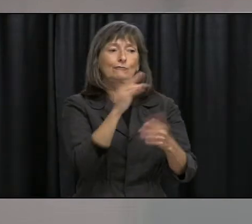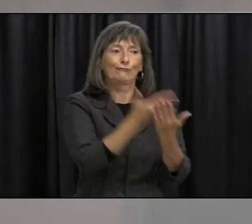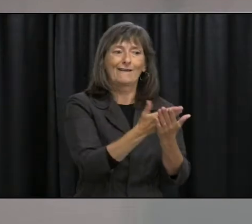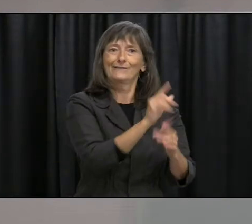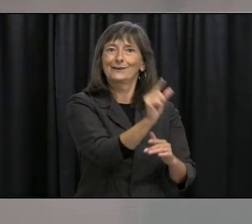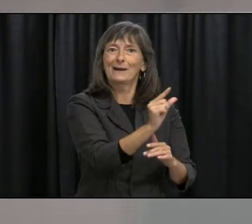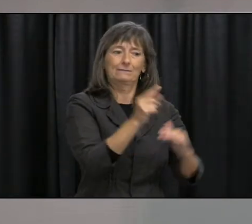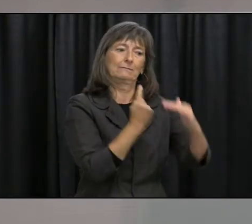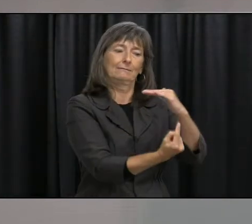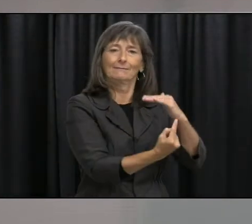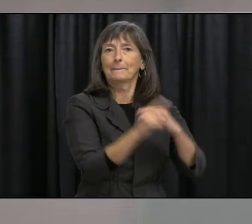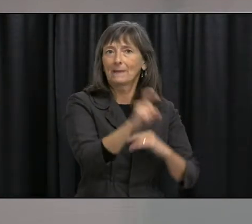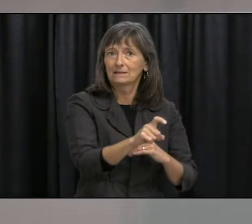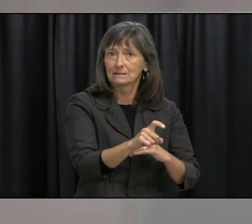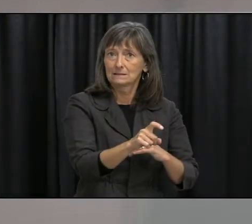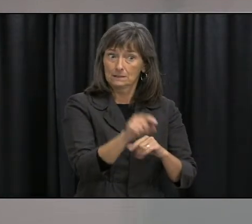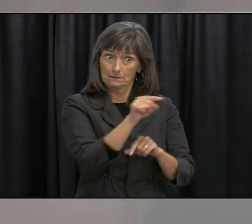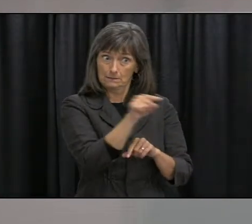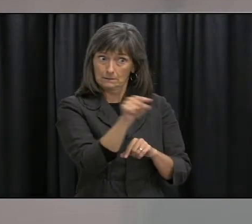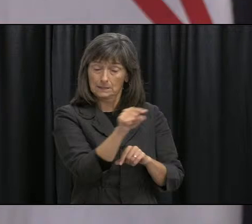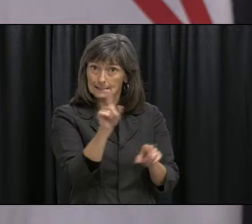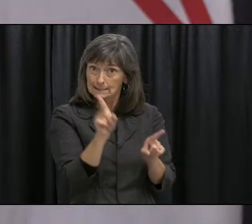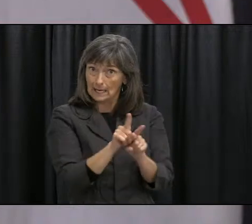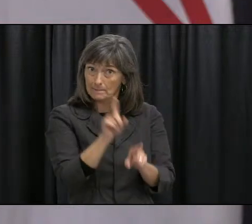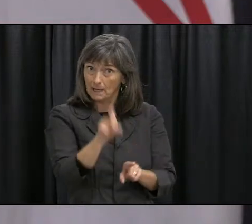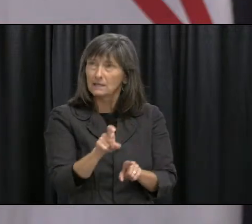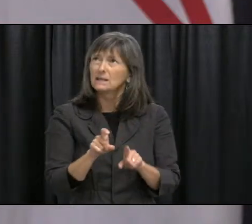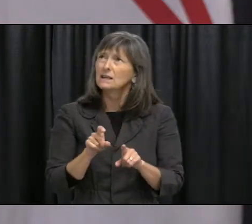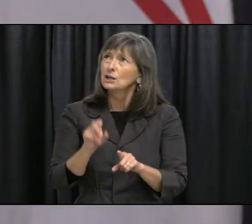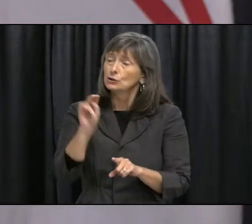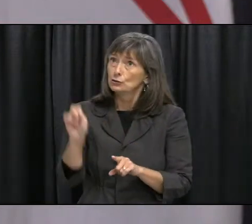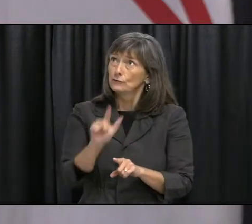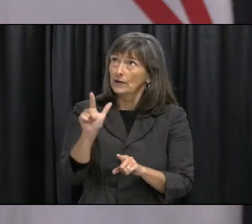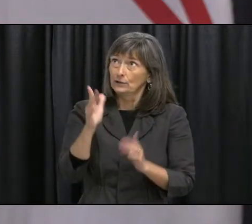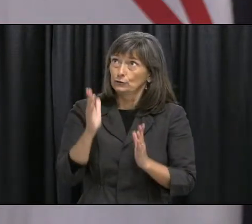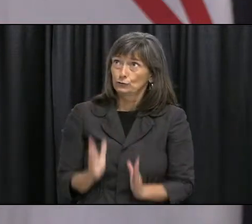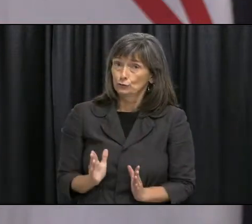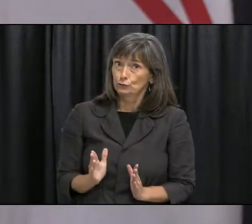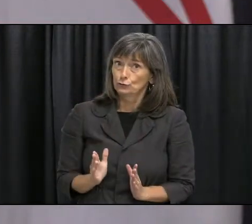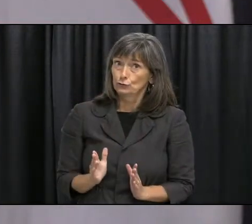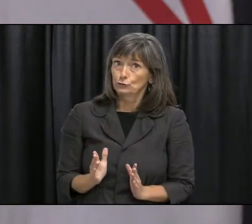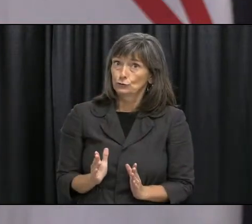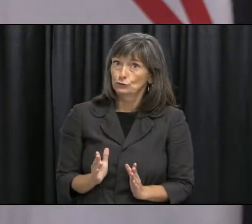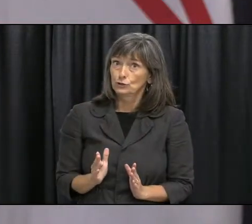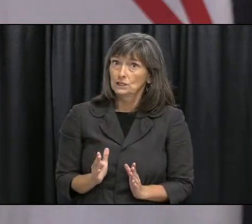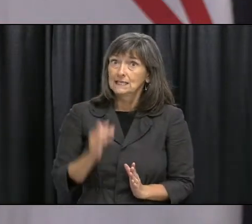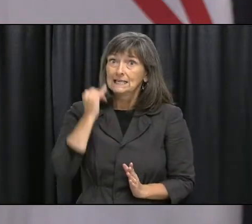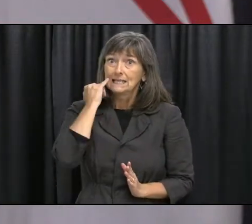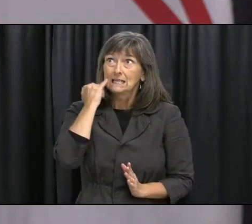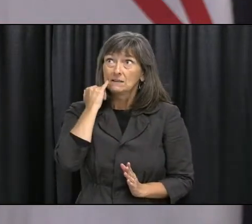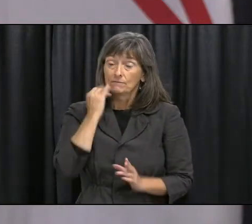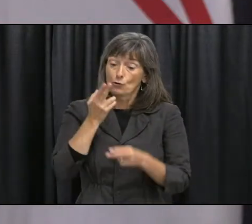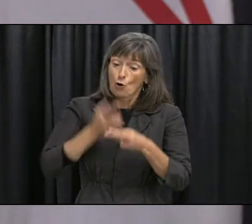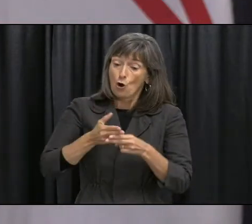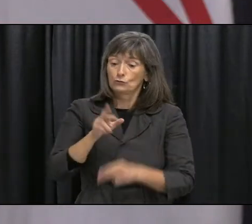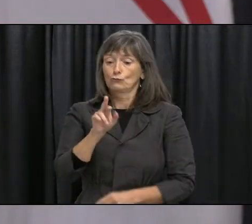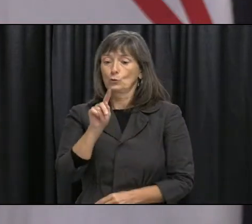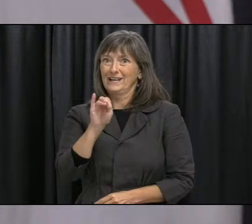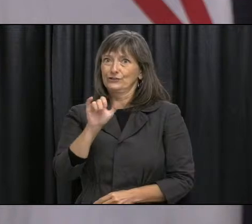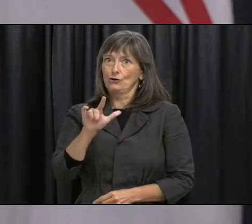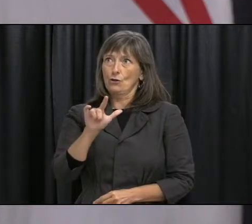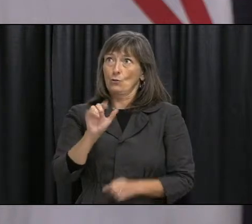City. Does this apply to them as well? So if they're Newfoundland and Labrador residents and they're classified as a rotational worker, it will apply to